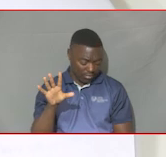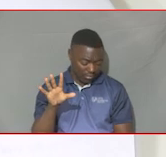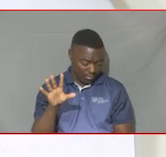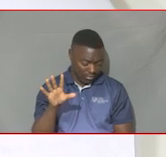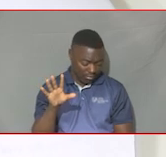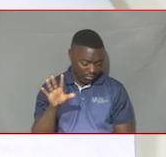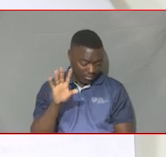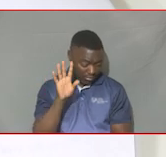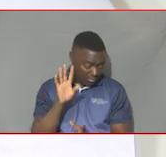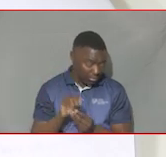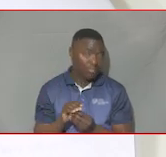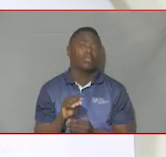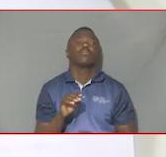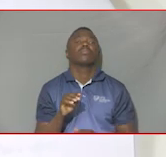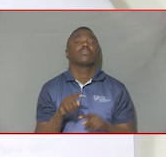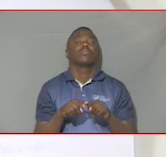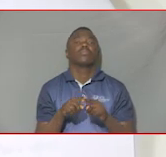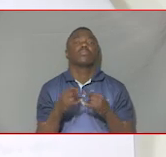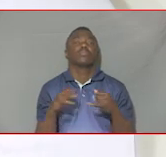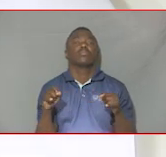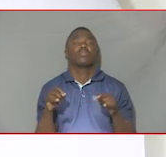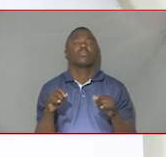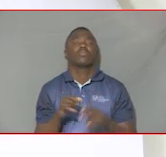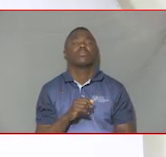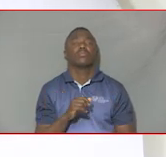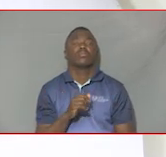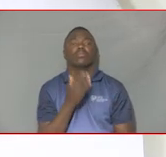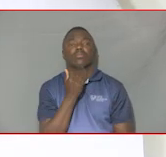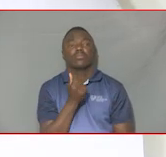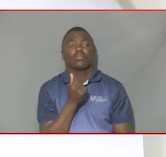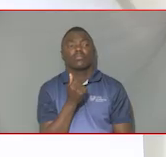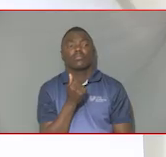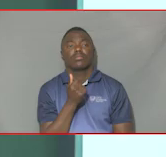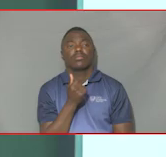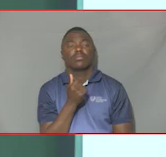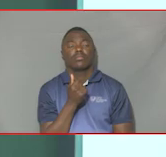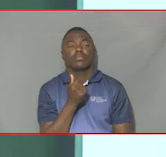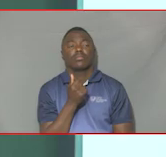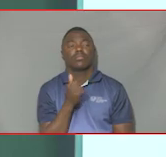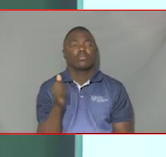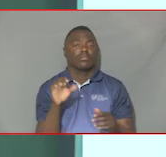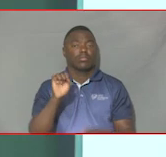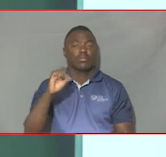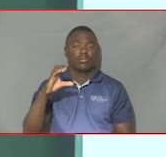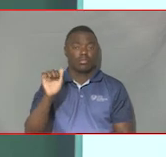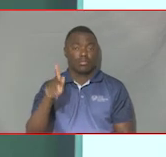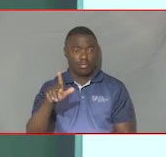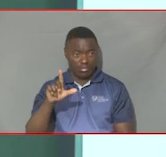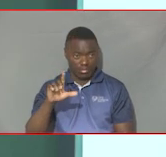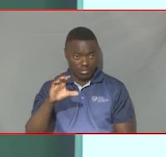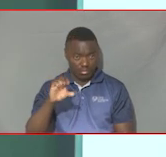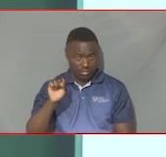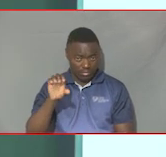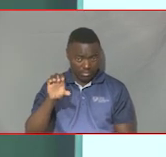block there, or every line represents 1 unit. So always look at the scale in order to determine